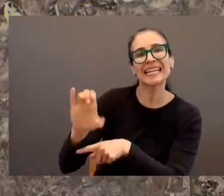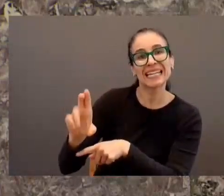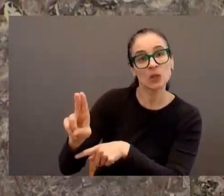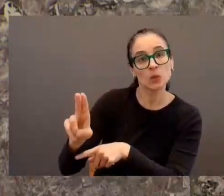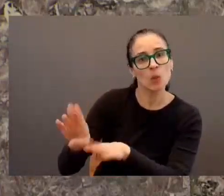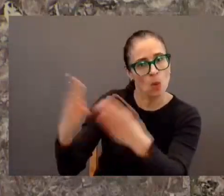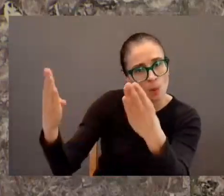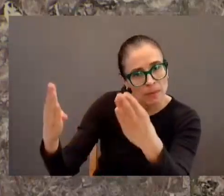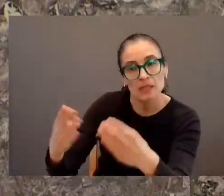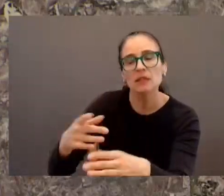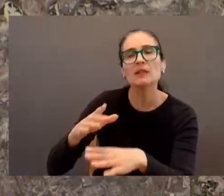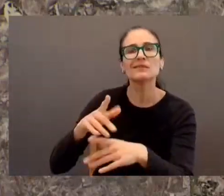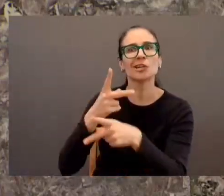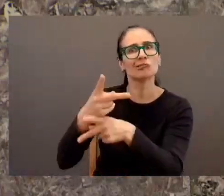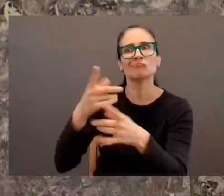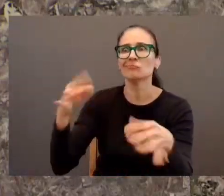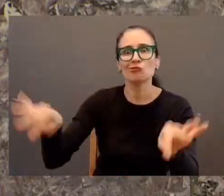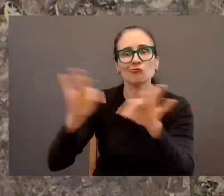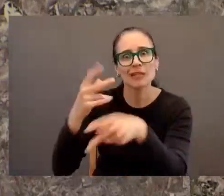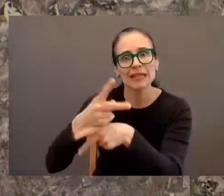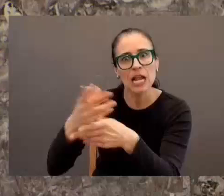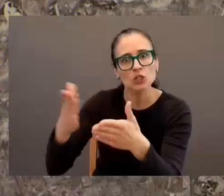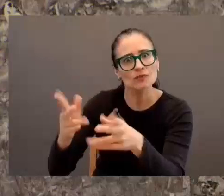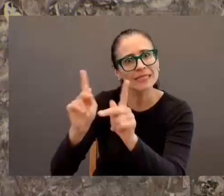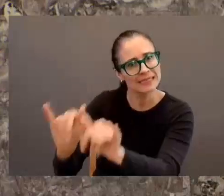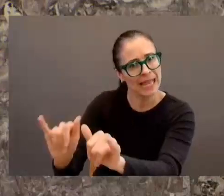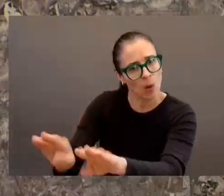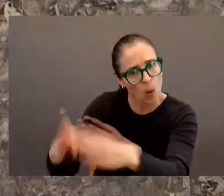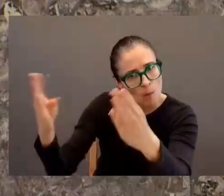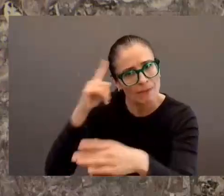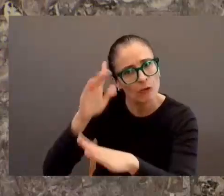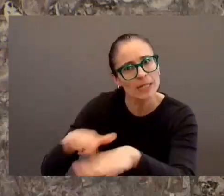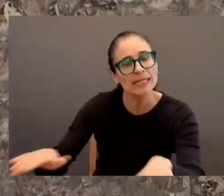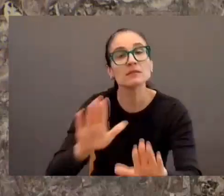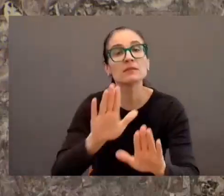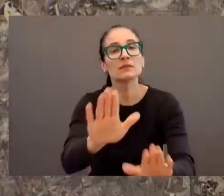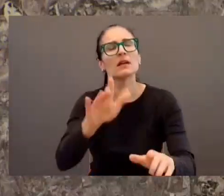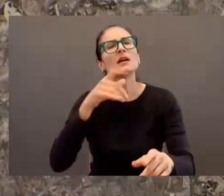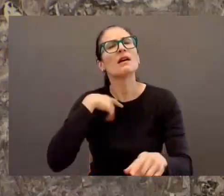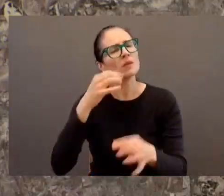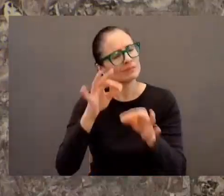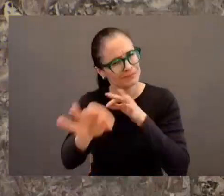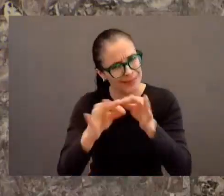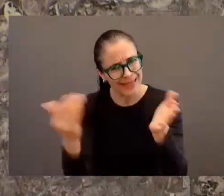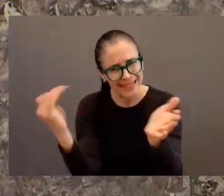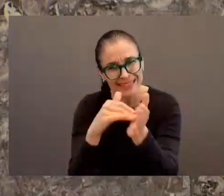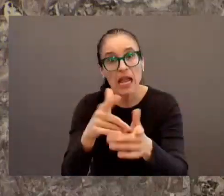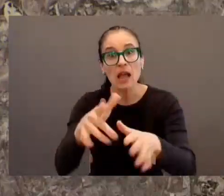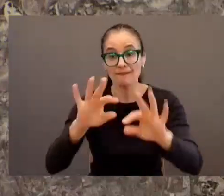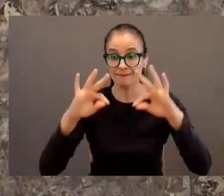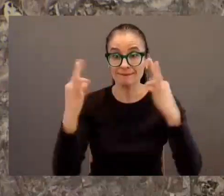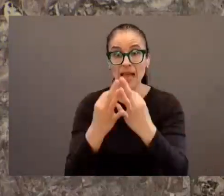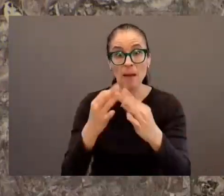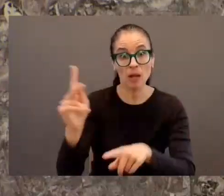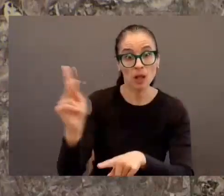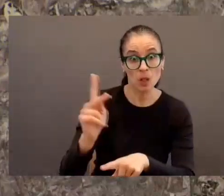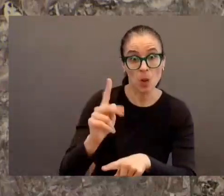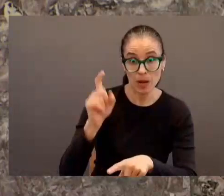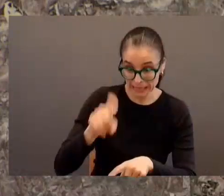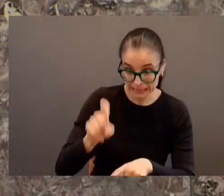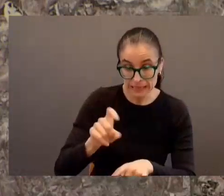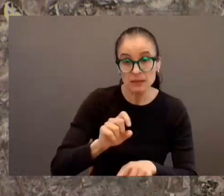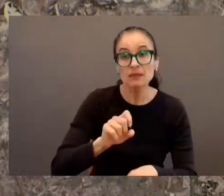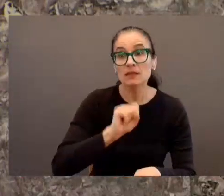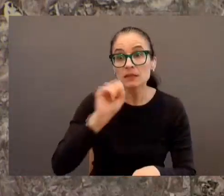say it again. Families in Kelowna need to continue to take their children to Kelowna General Hospital. Mr. Speaker, I'll say